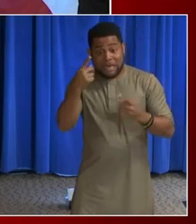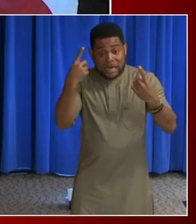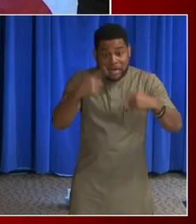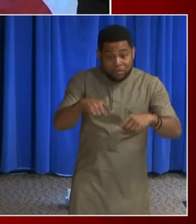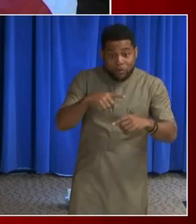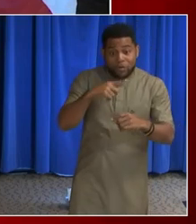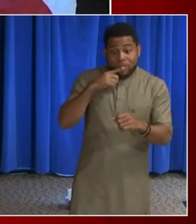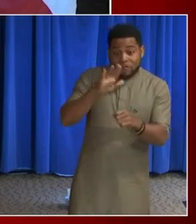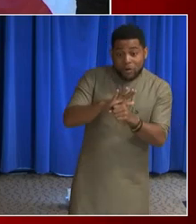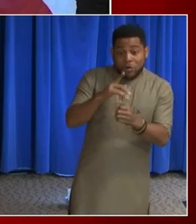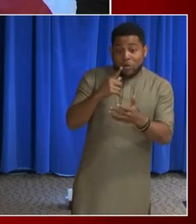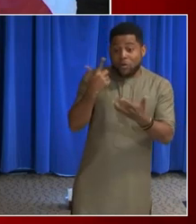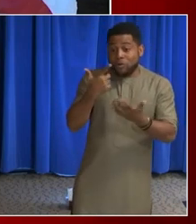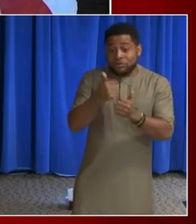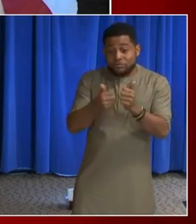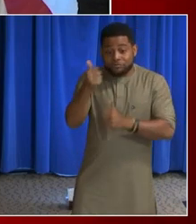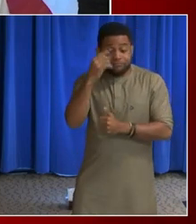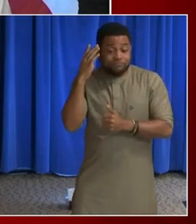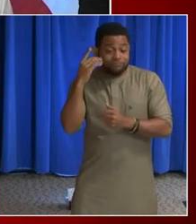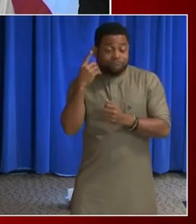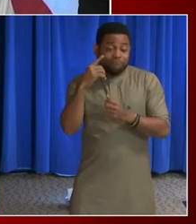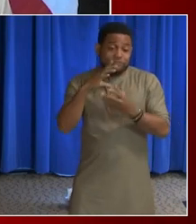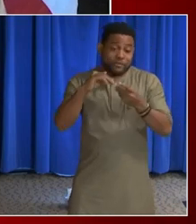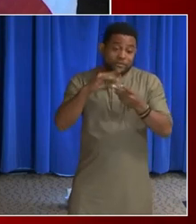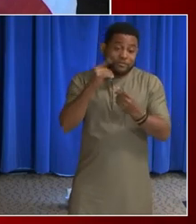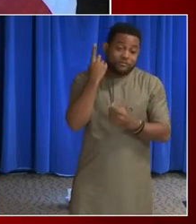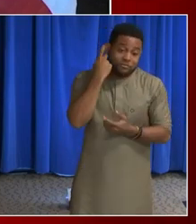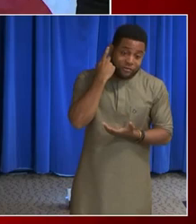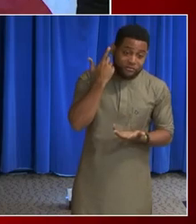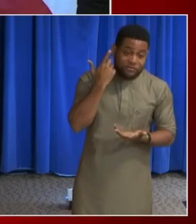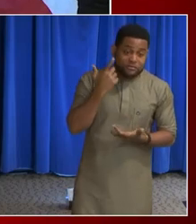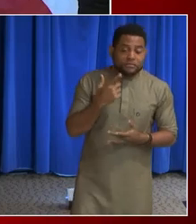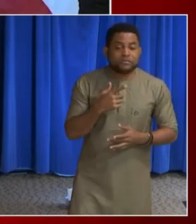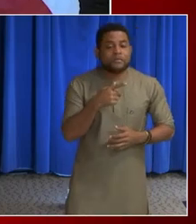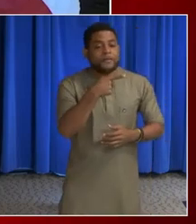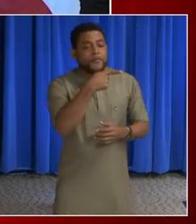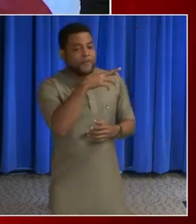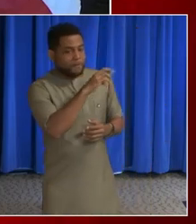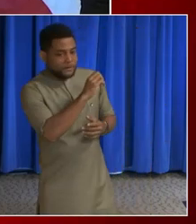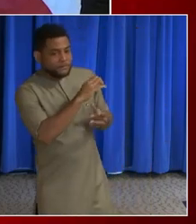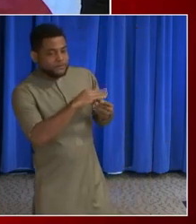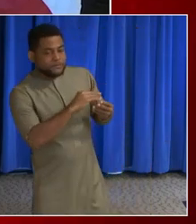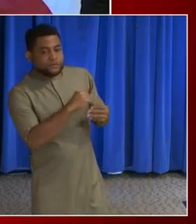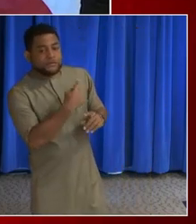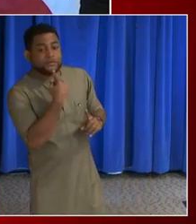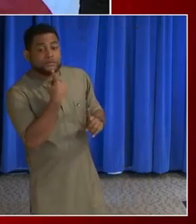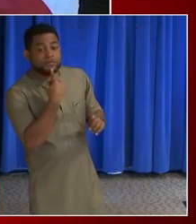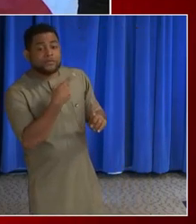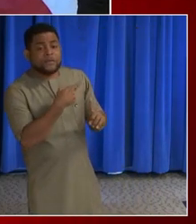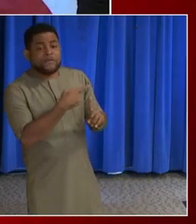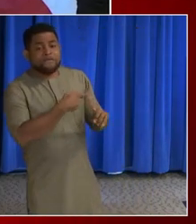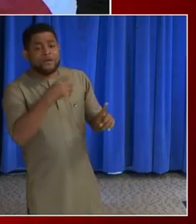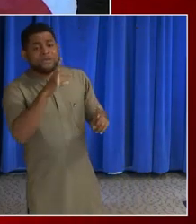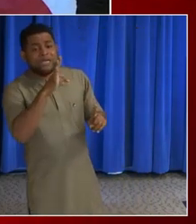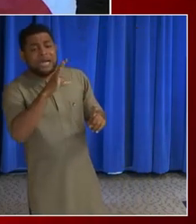said. Yes. Matthew Torres of WSA9 for Chief Conti.